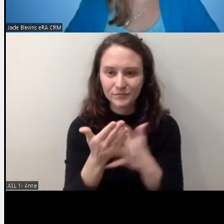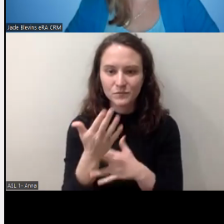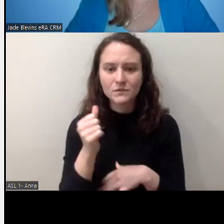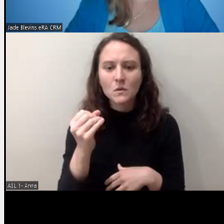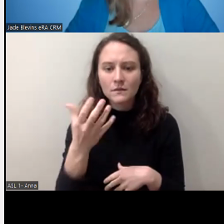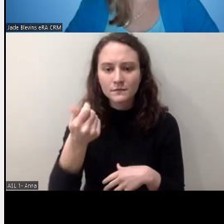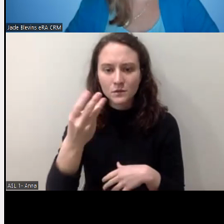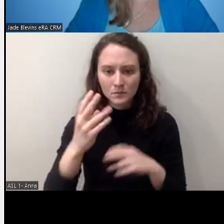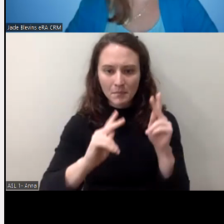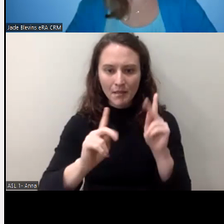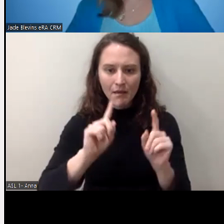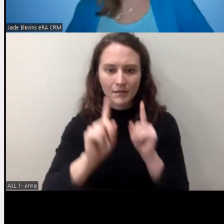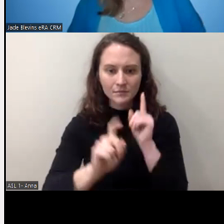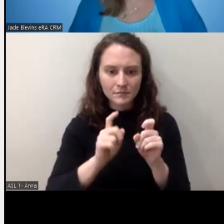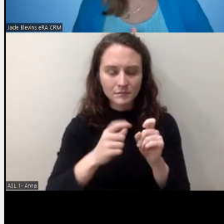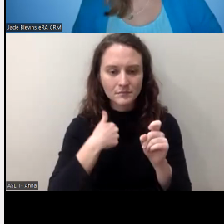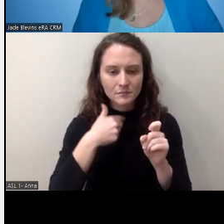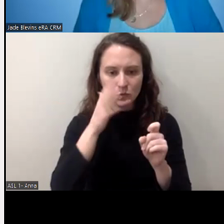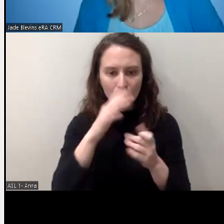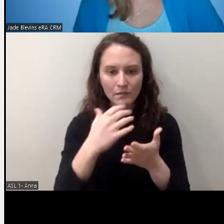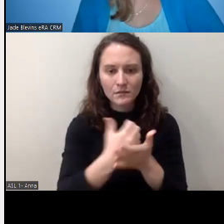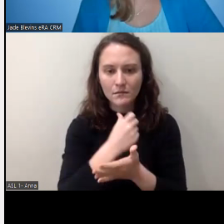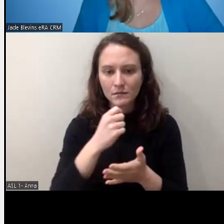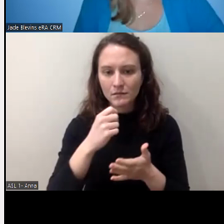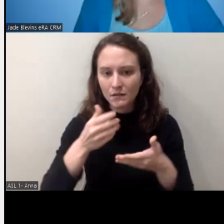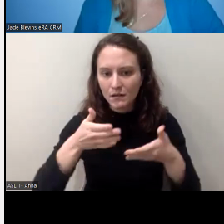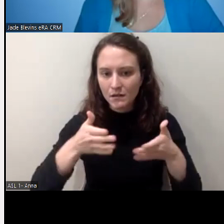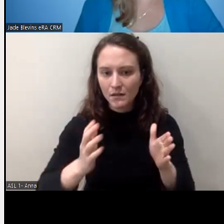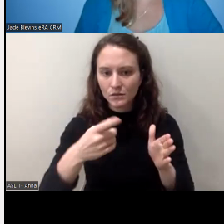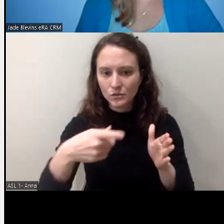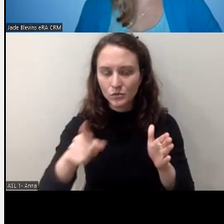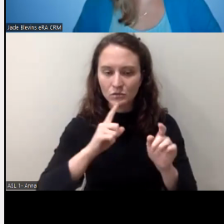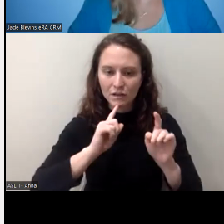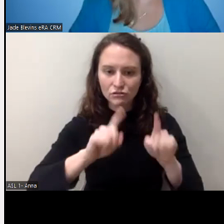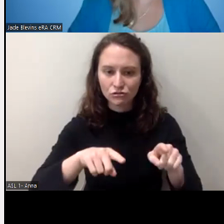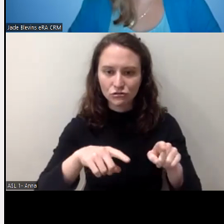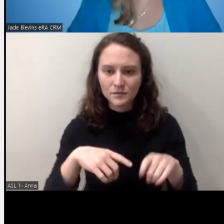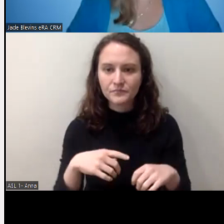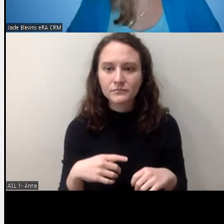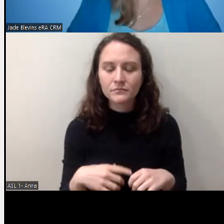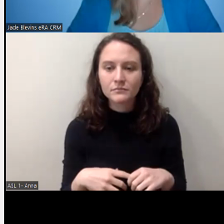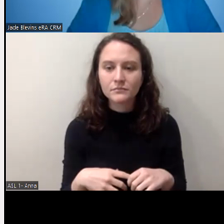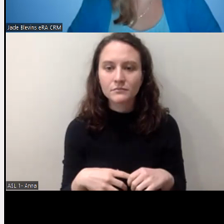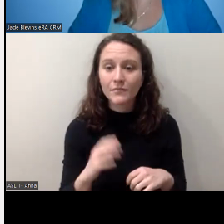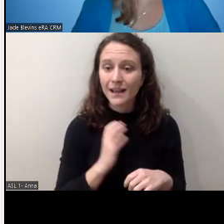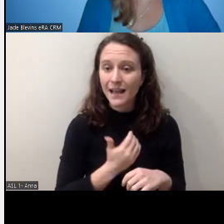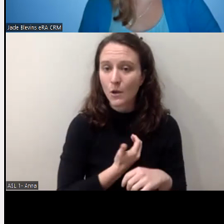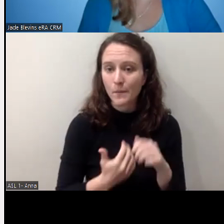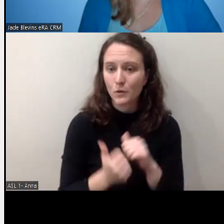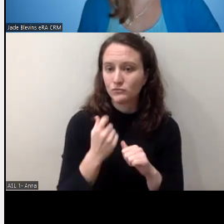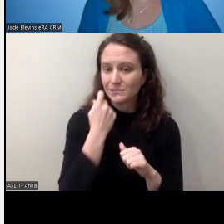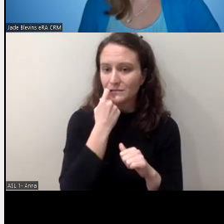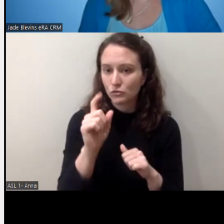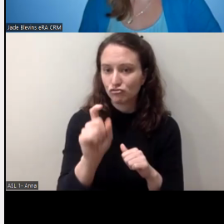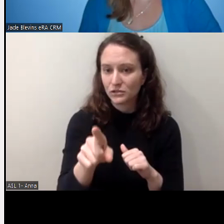few questions here, so I'm gonna take this time and let you try and answer Excellent. some. Our most recent,